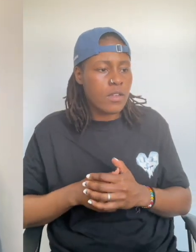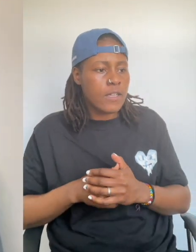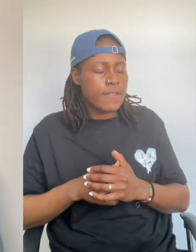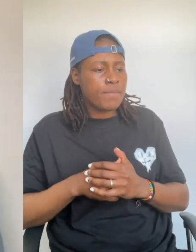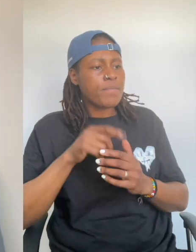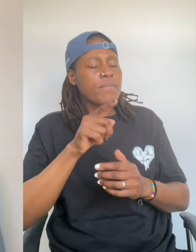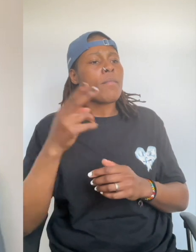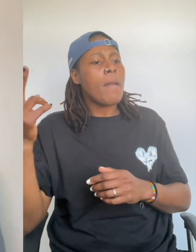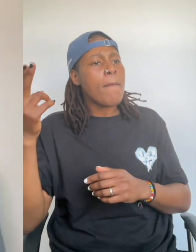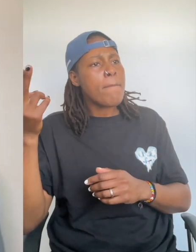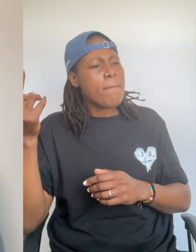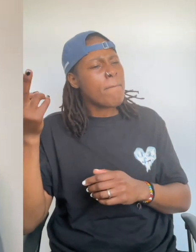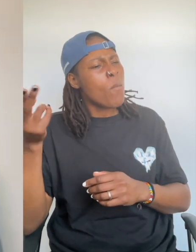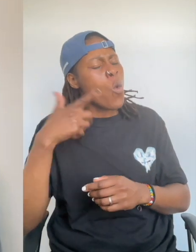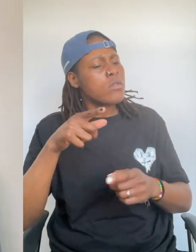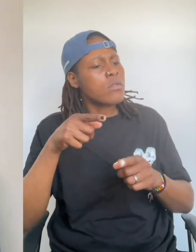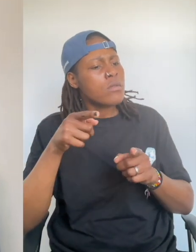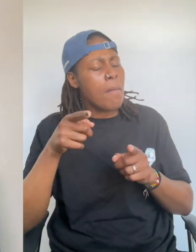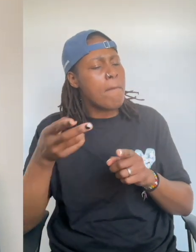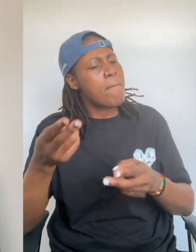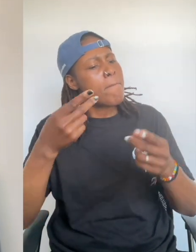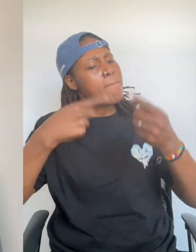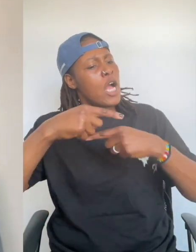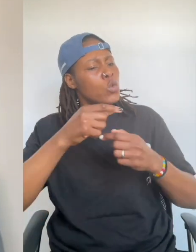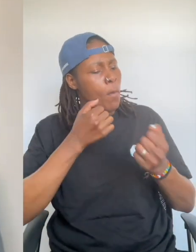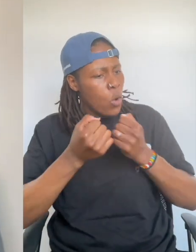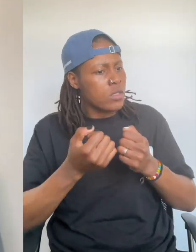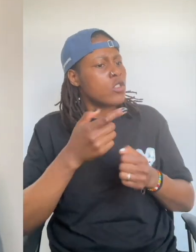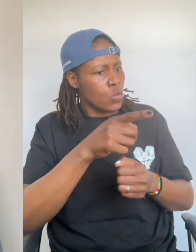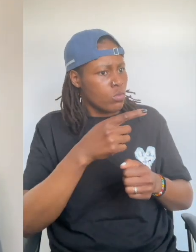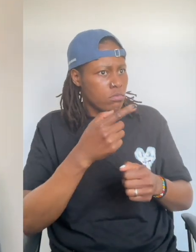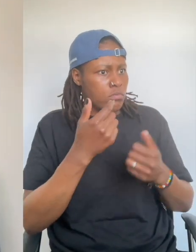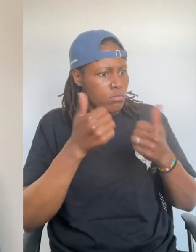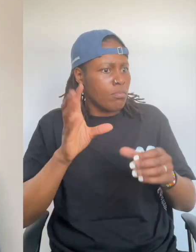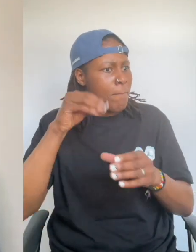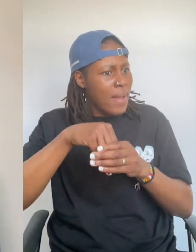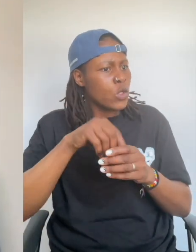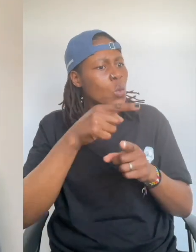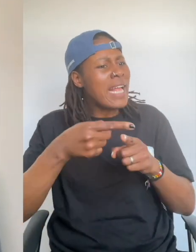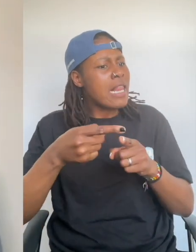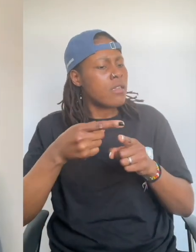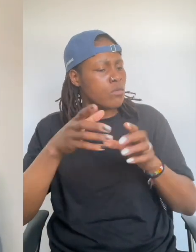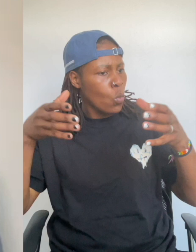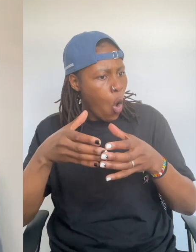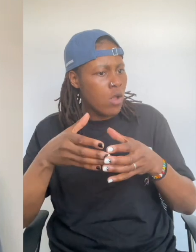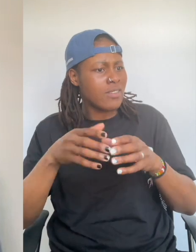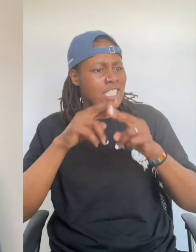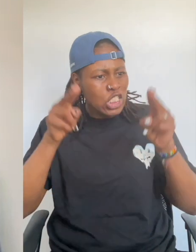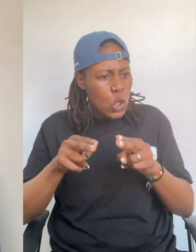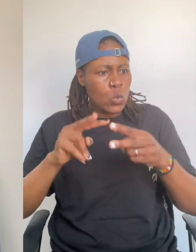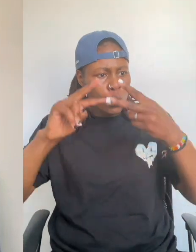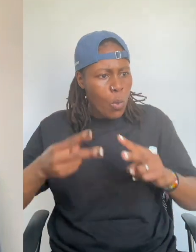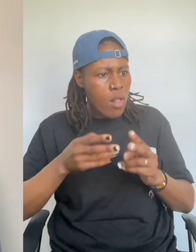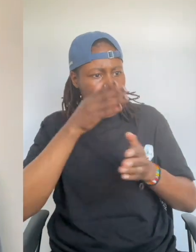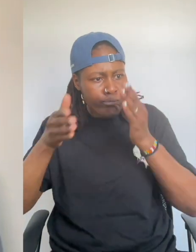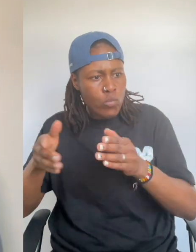back onto boxing. For you, what do you hope the future holds? You just mentioned, obviously, that England's got back on the international tournaments. Yeah, I think Commonwealth